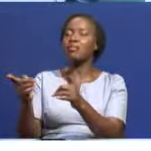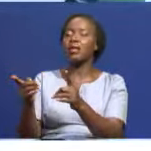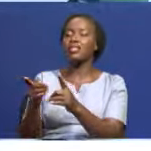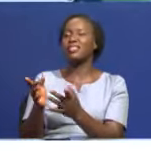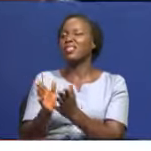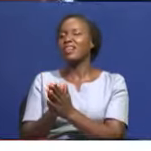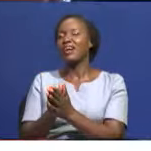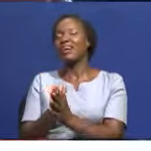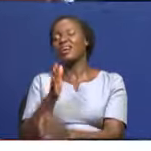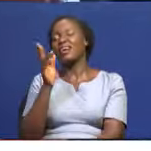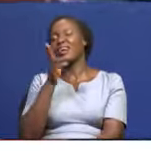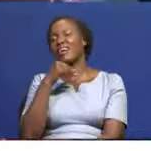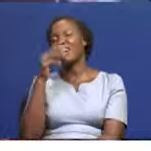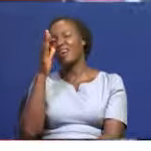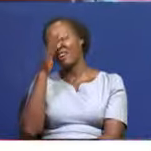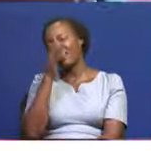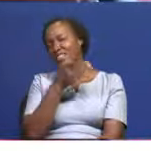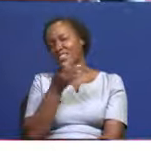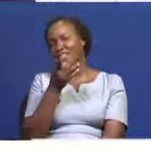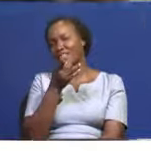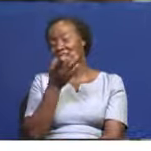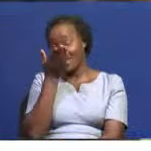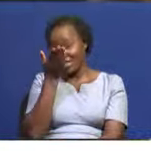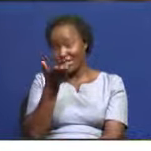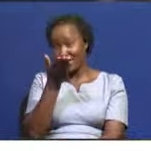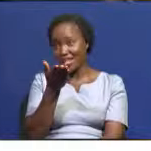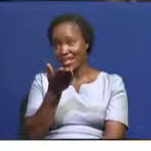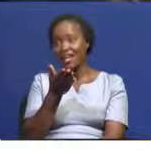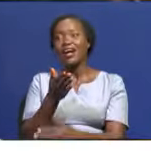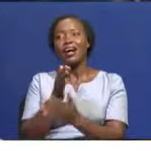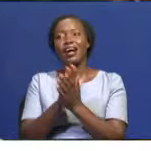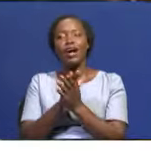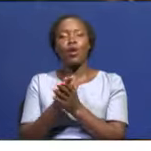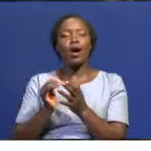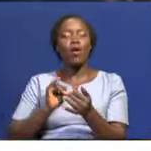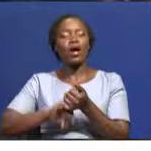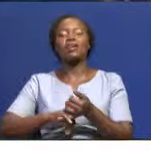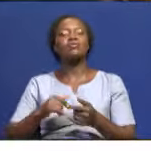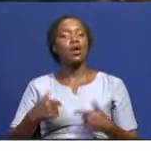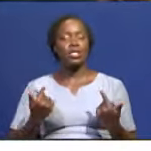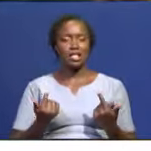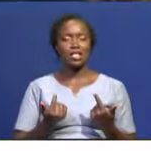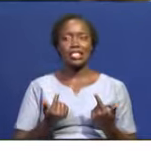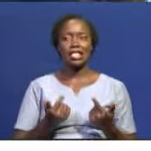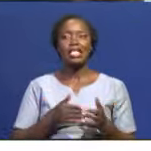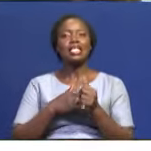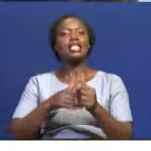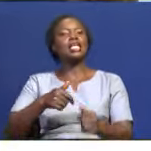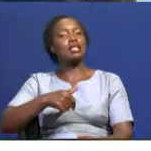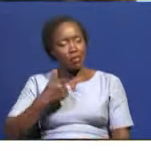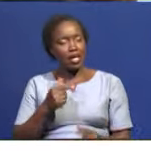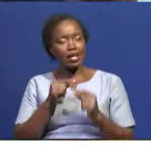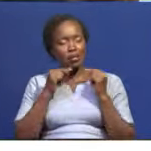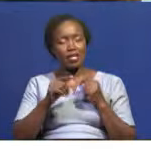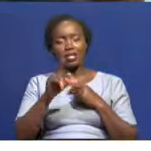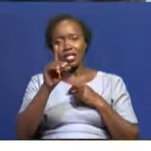za utani kwenye hafla hiyo hazikukosekana. Your Excellency, our spouses, led by mine, Pastor